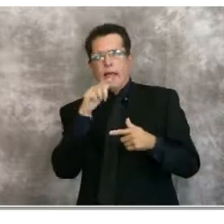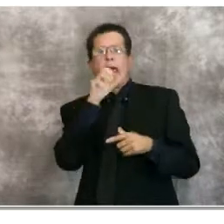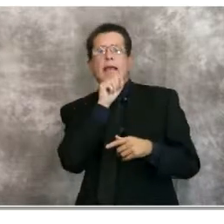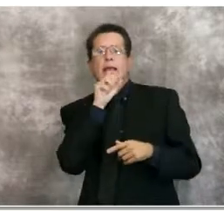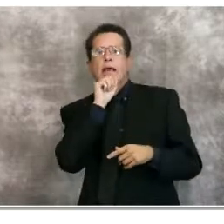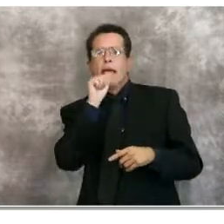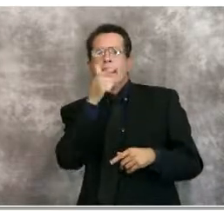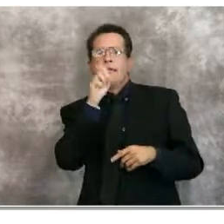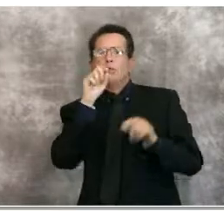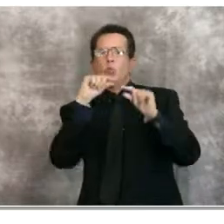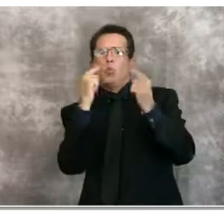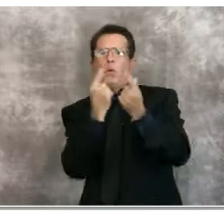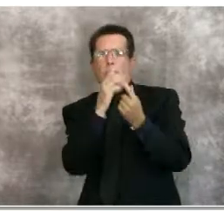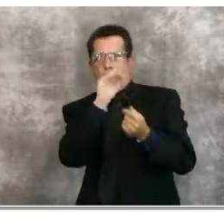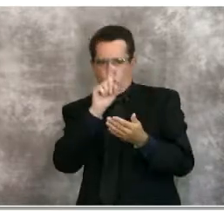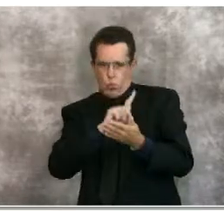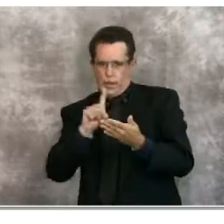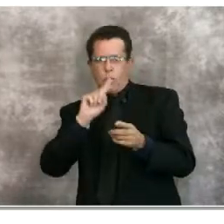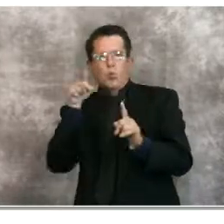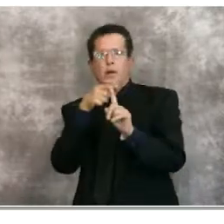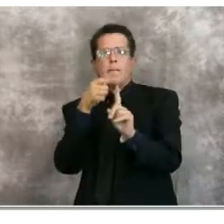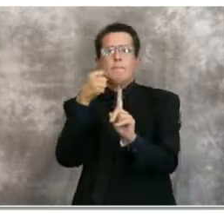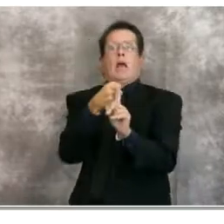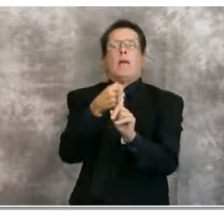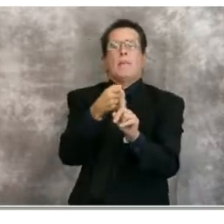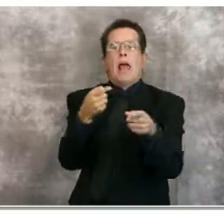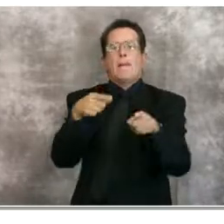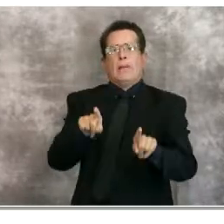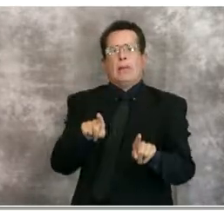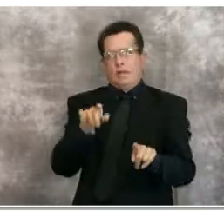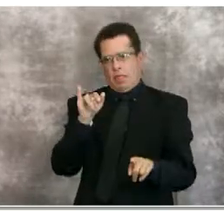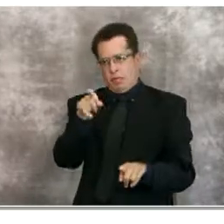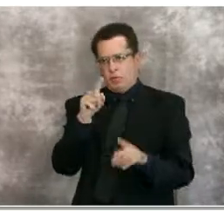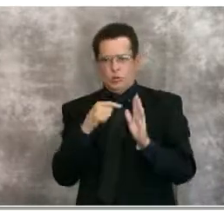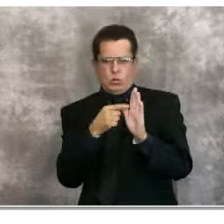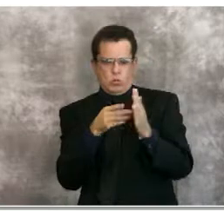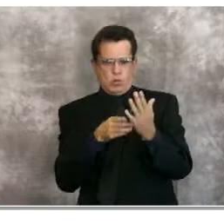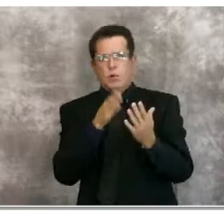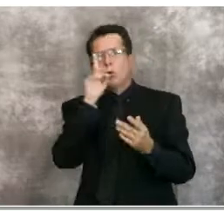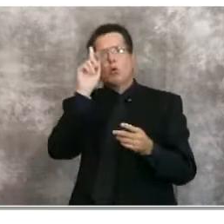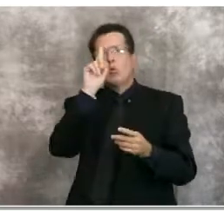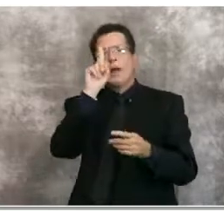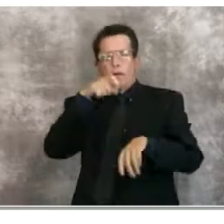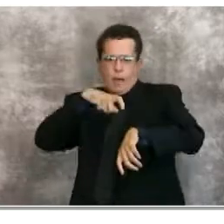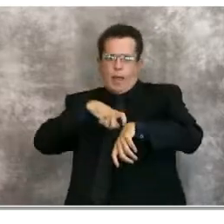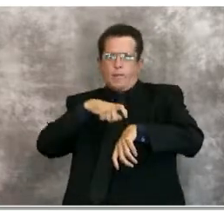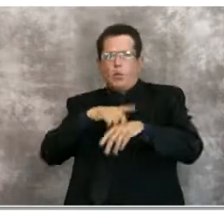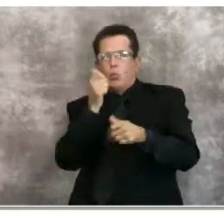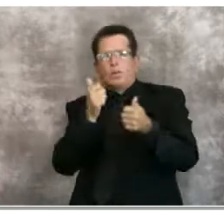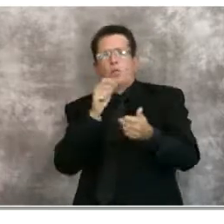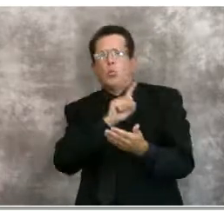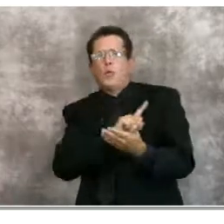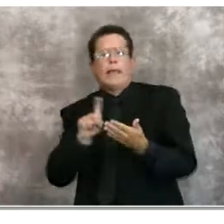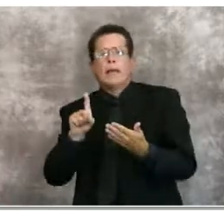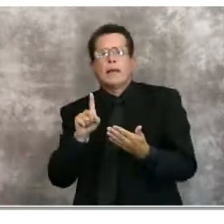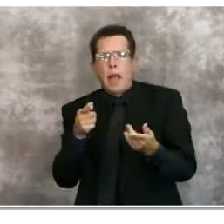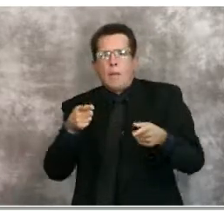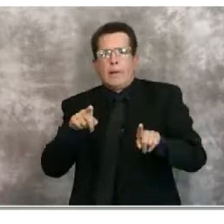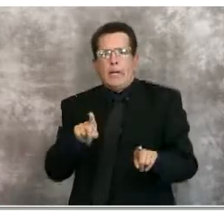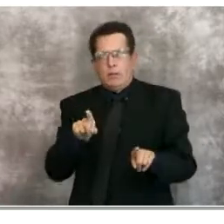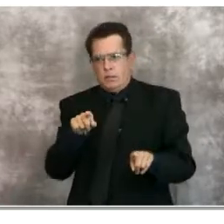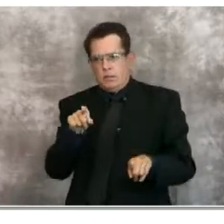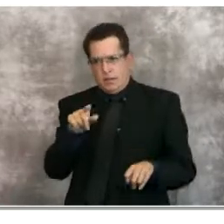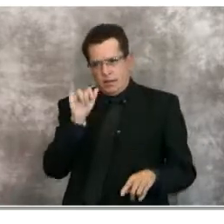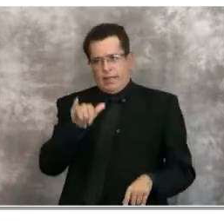and week of illness onset, which is more accurate in how we report our epi curve, date of onset